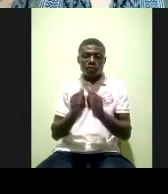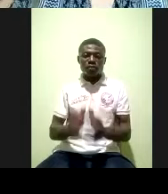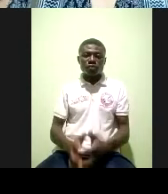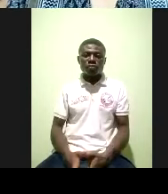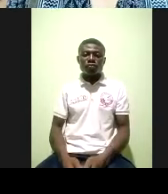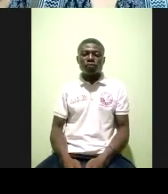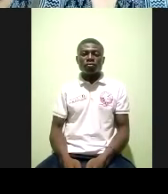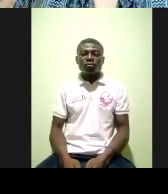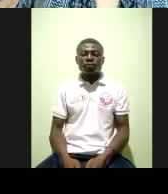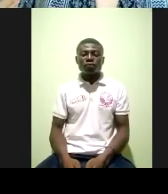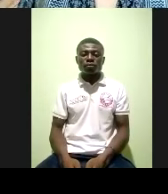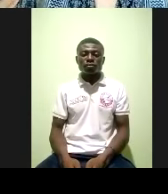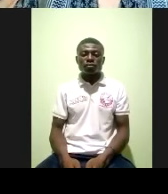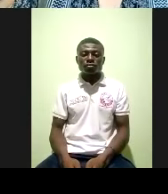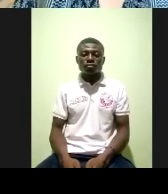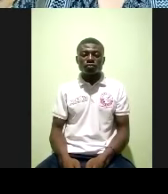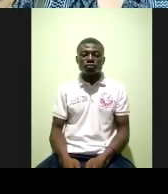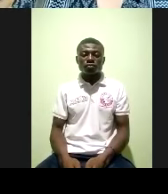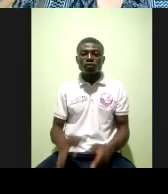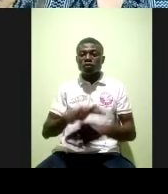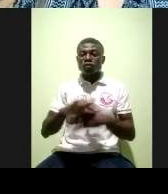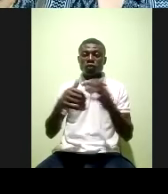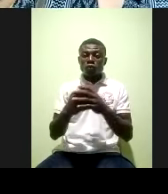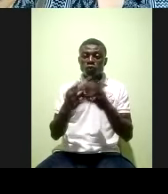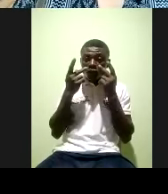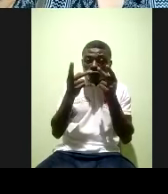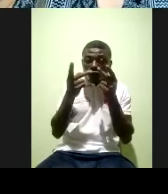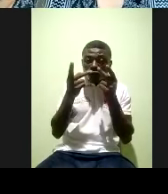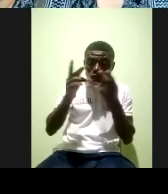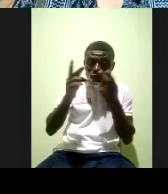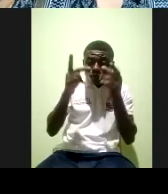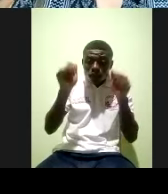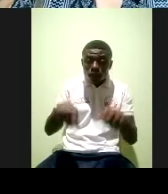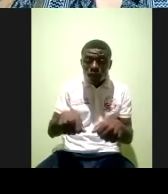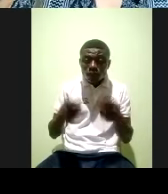So can we all see properly here?